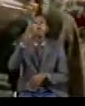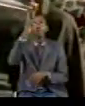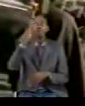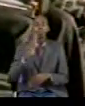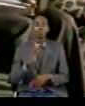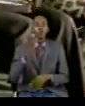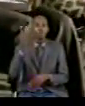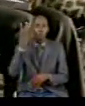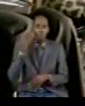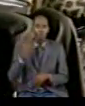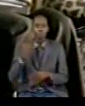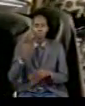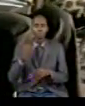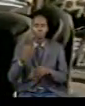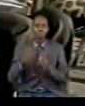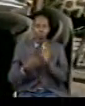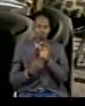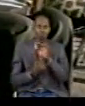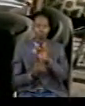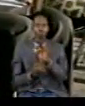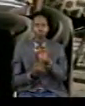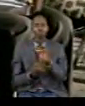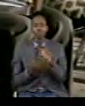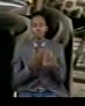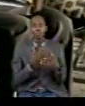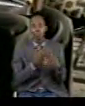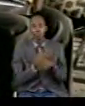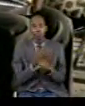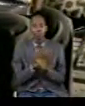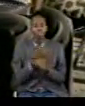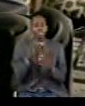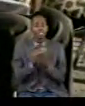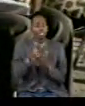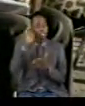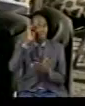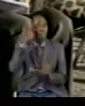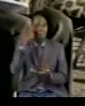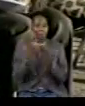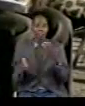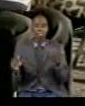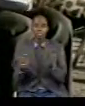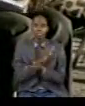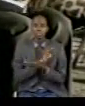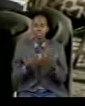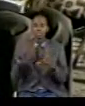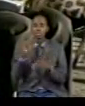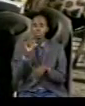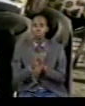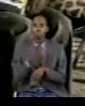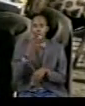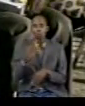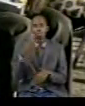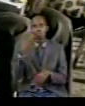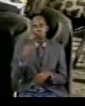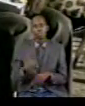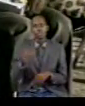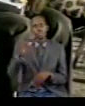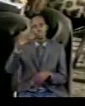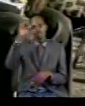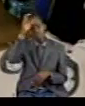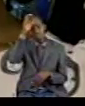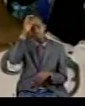manifested that he might destroy the works of the devil. Where is